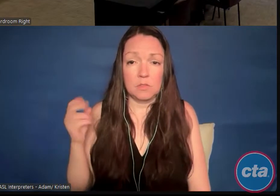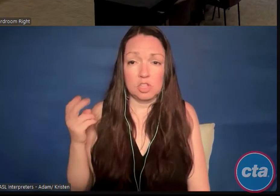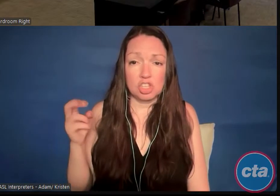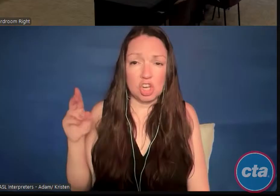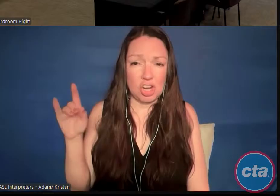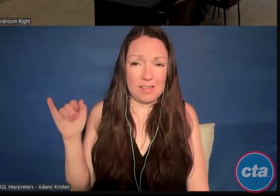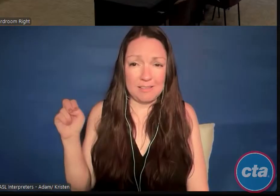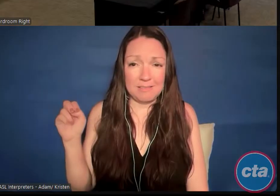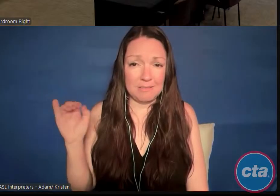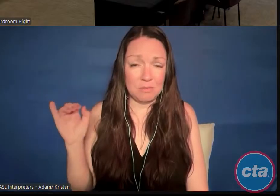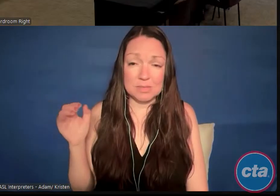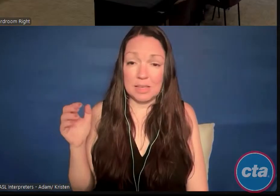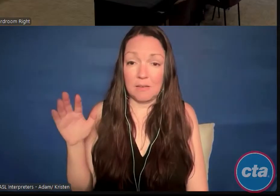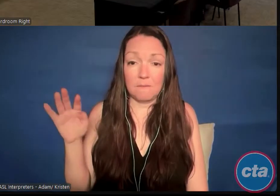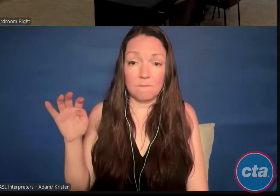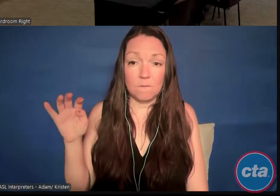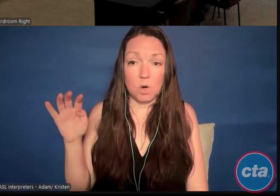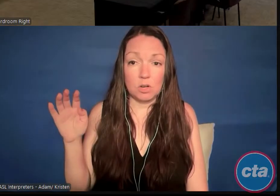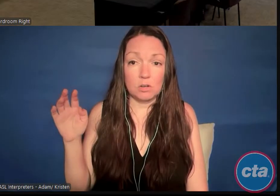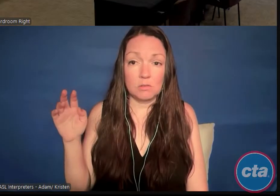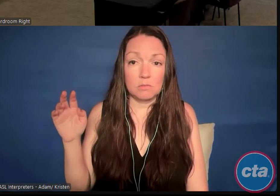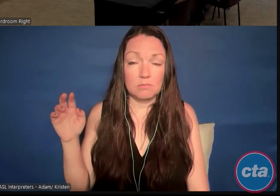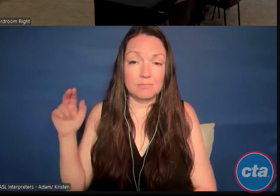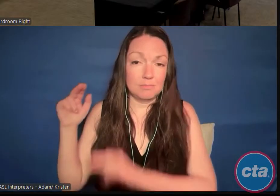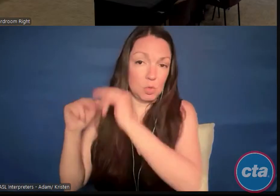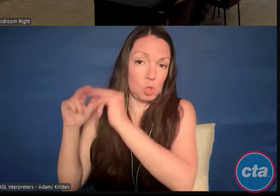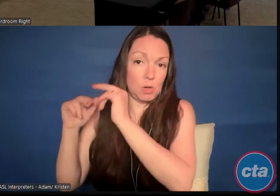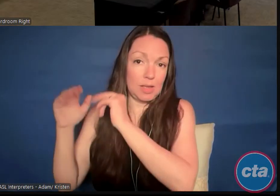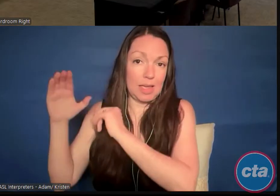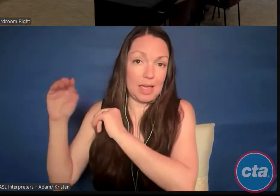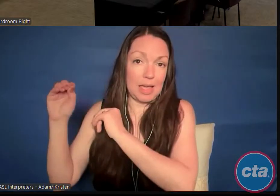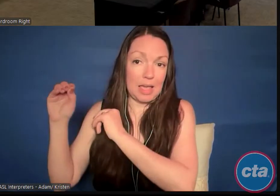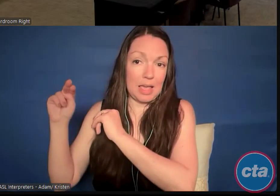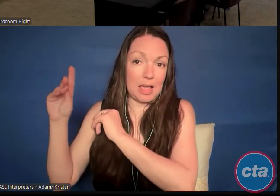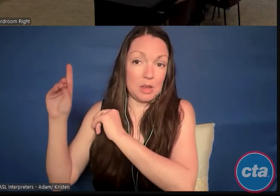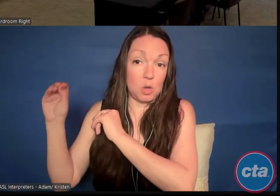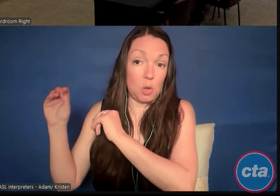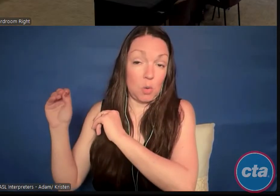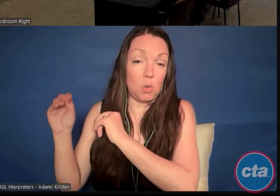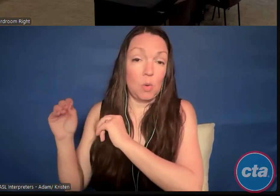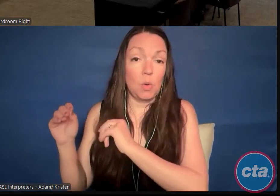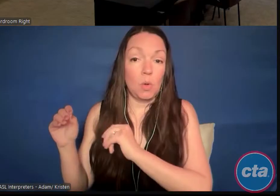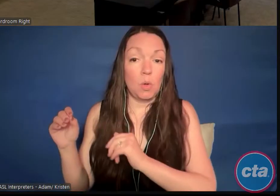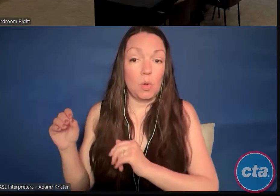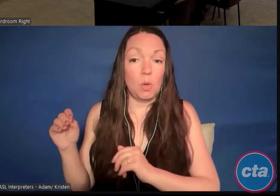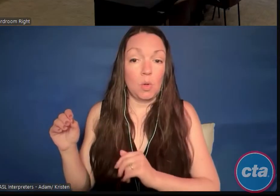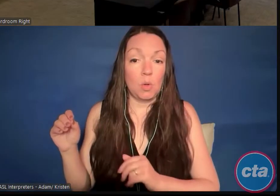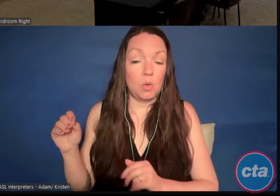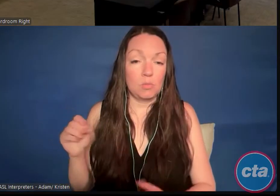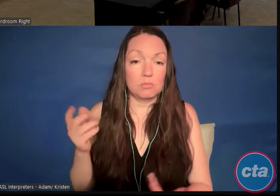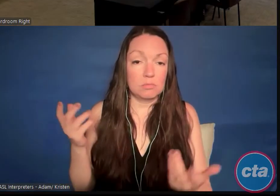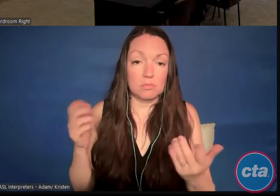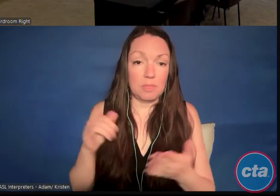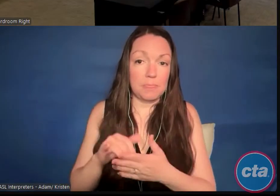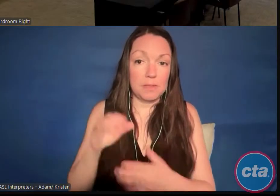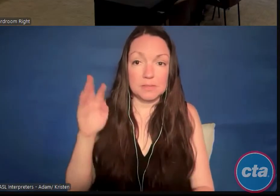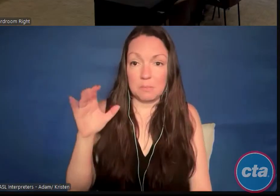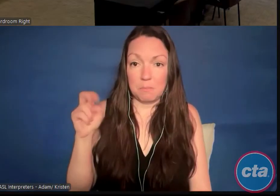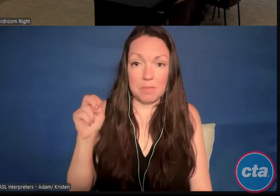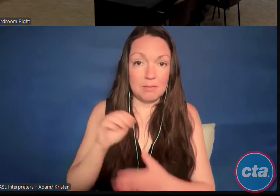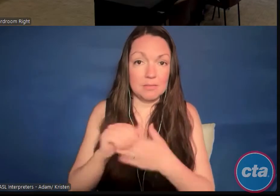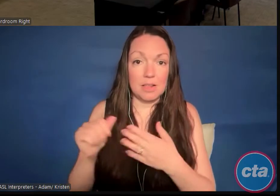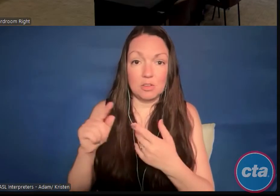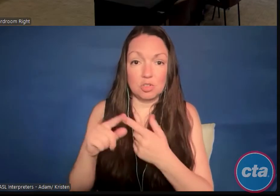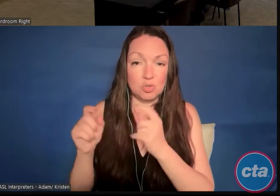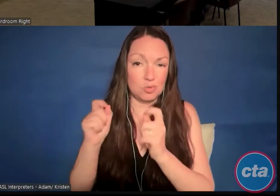is like a 400 unit, multi-story condo building there that in and of itself would be like $1 billion in acquisition and demolition just to